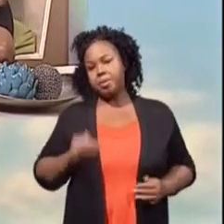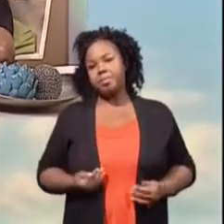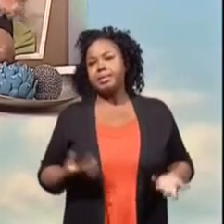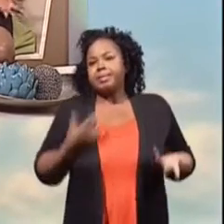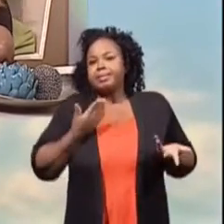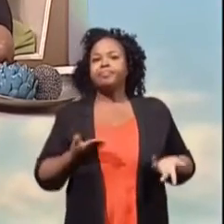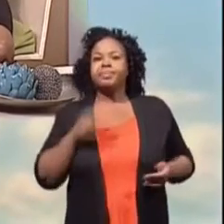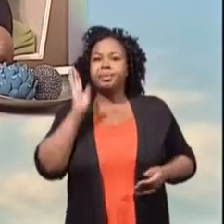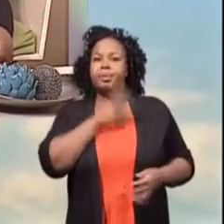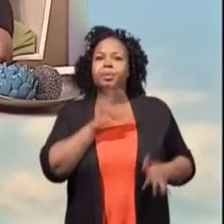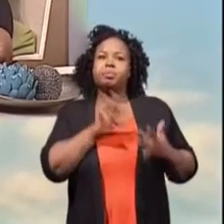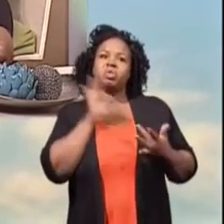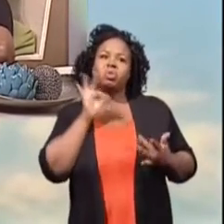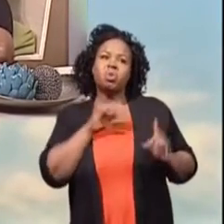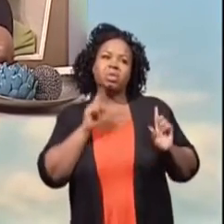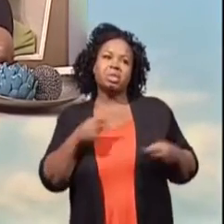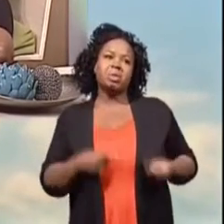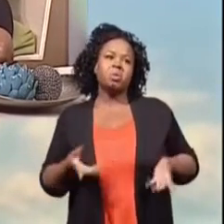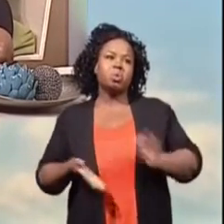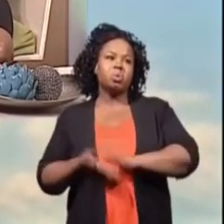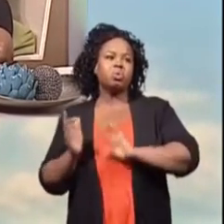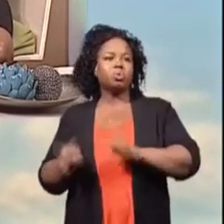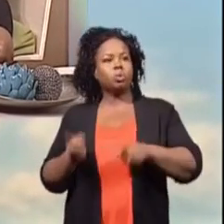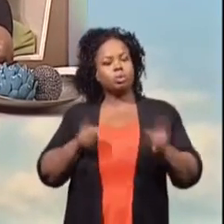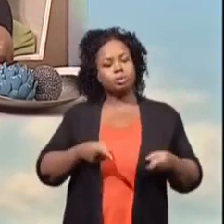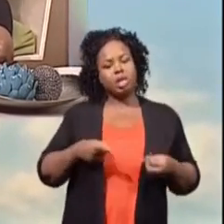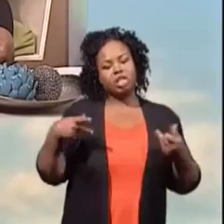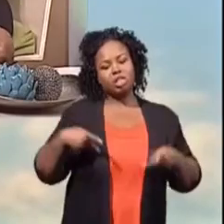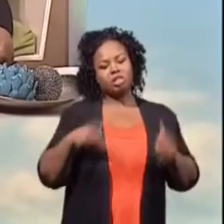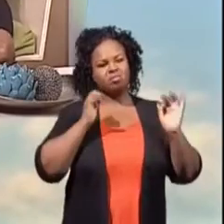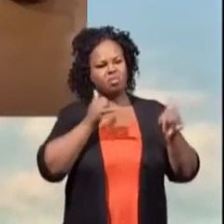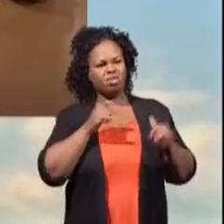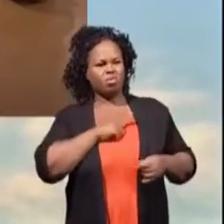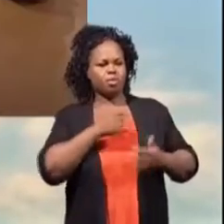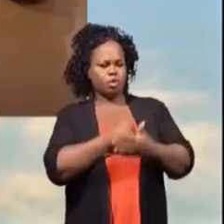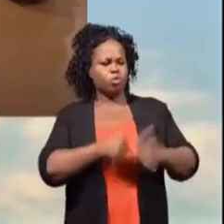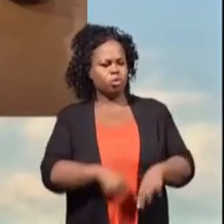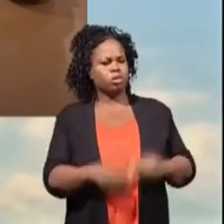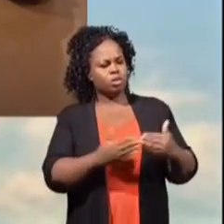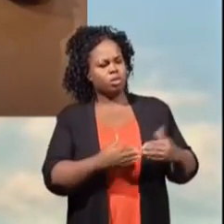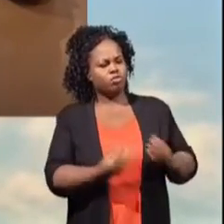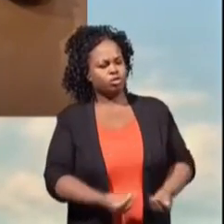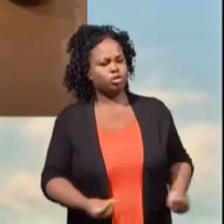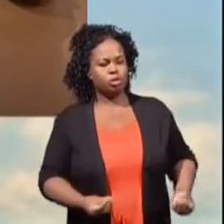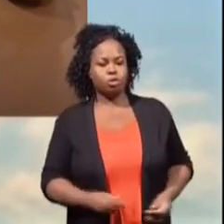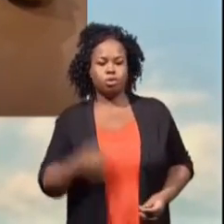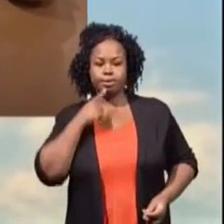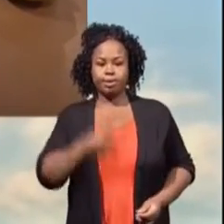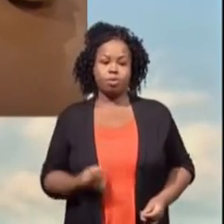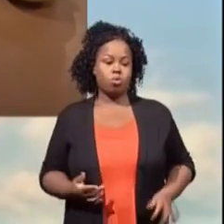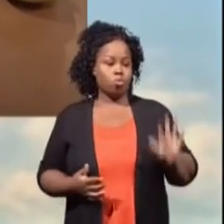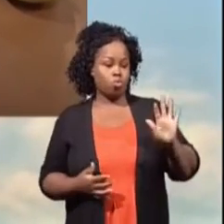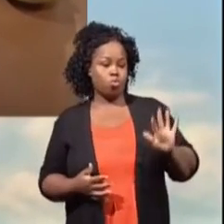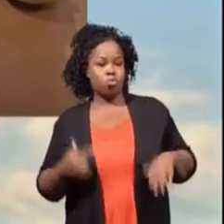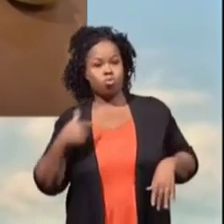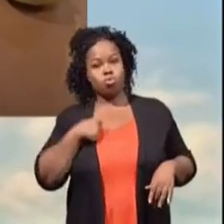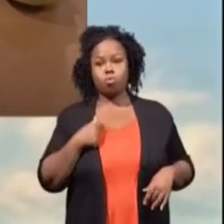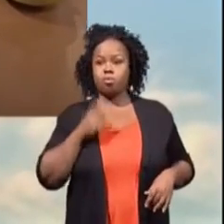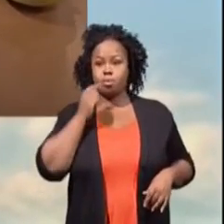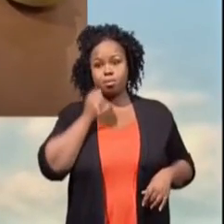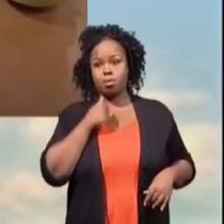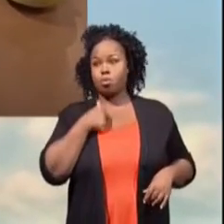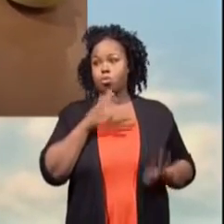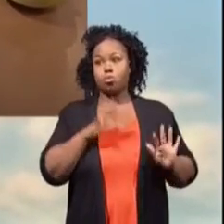ai akena choice ai ngani asakwazi ukuthi siye kule society asakwazi ukuye kitchen part because meling pegging sele nabantwana or athi mina ye